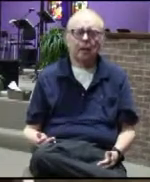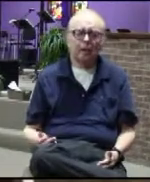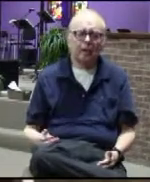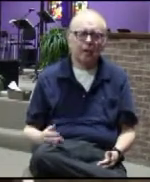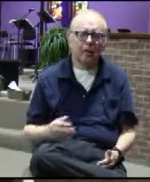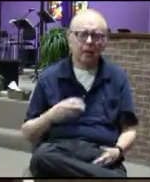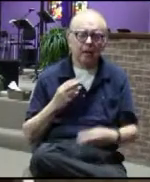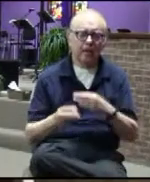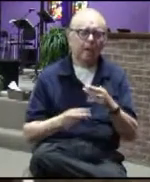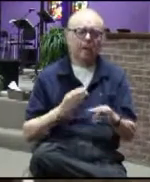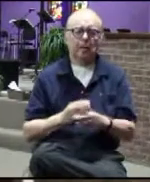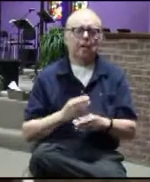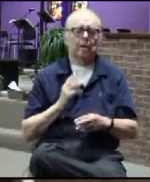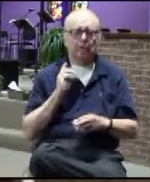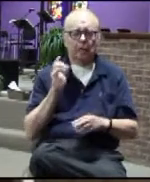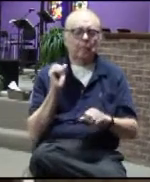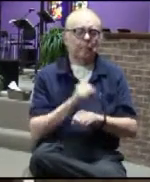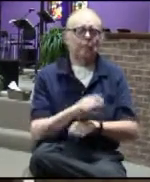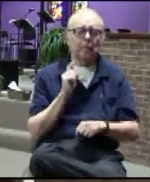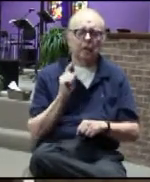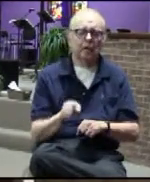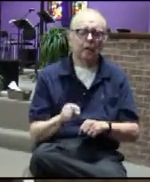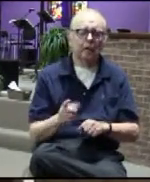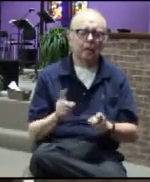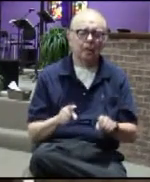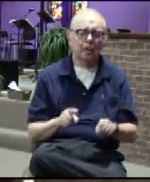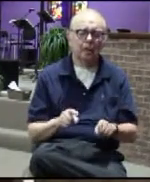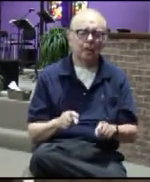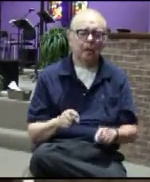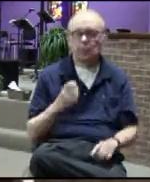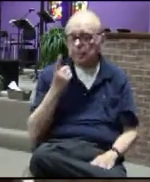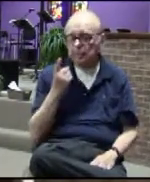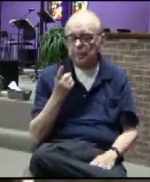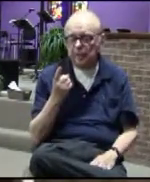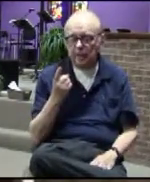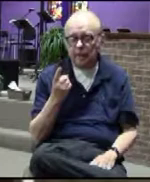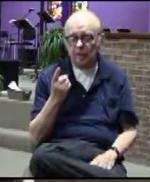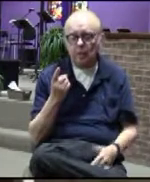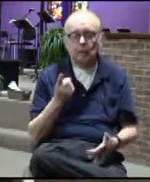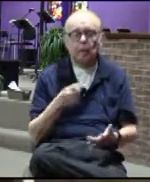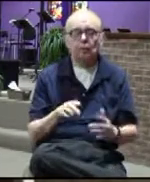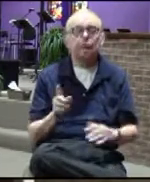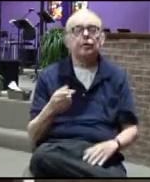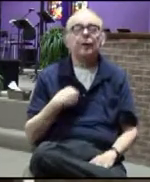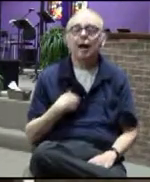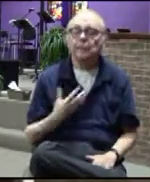the world's gonna conquer you when you don't realize what you got